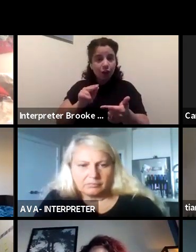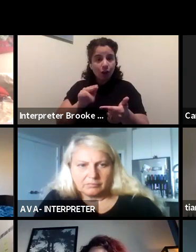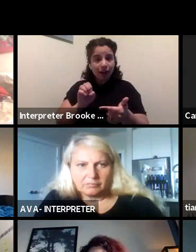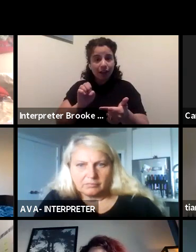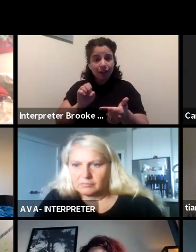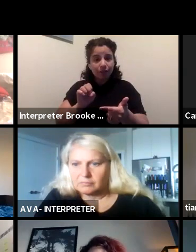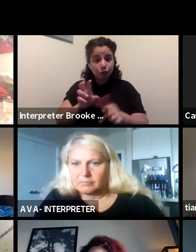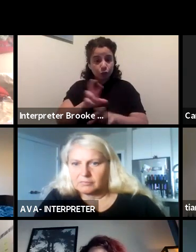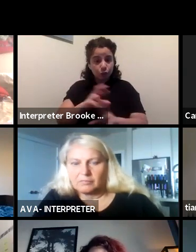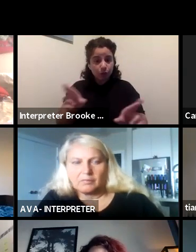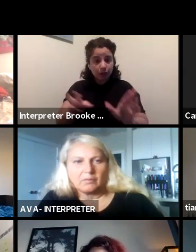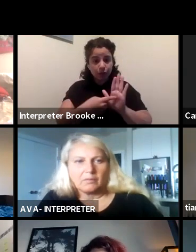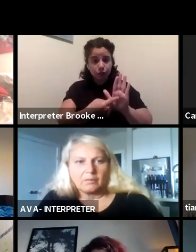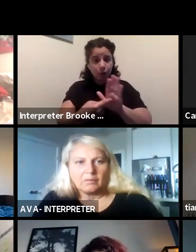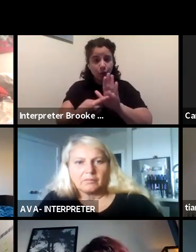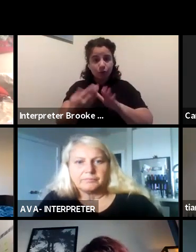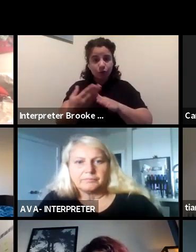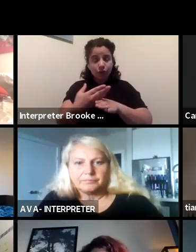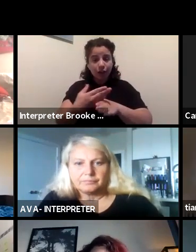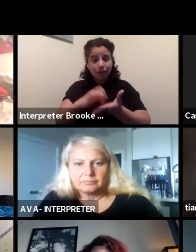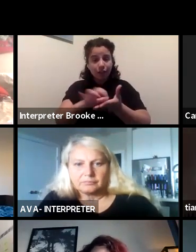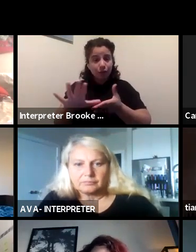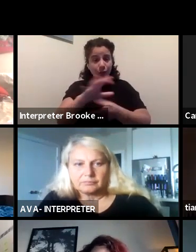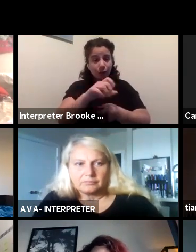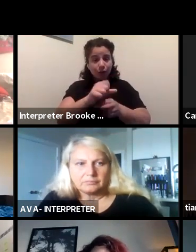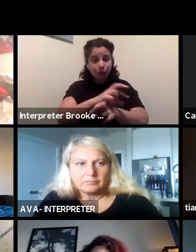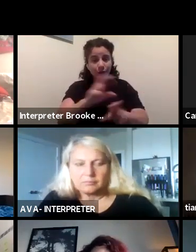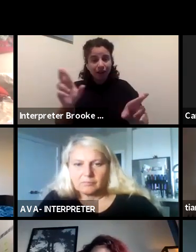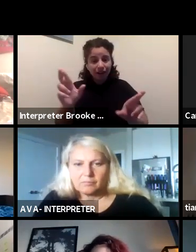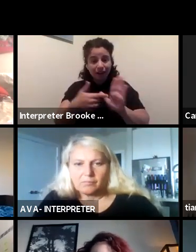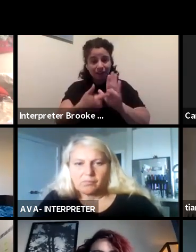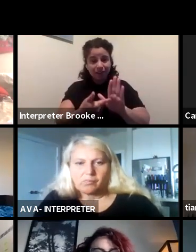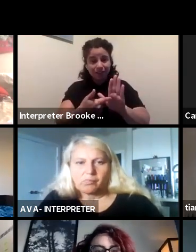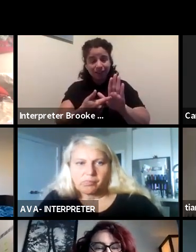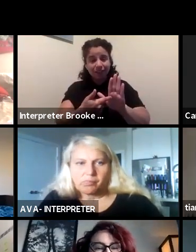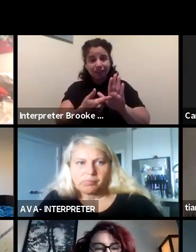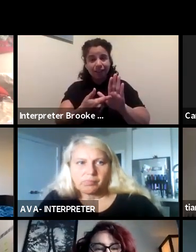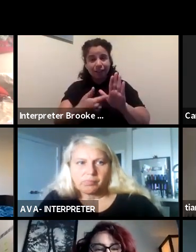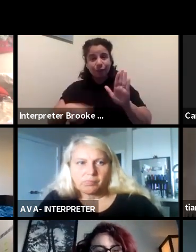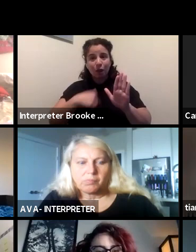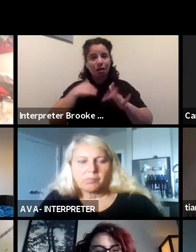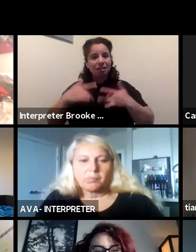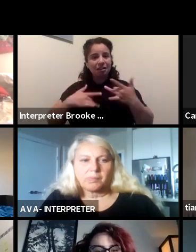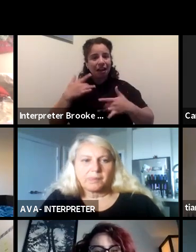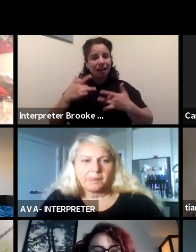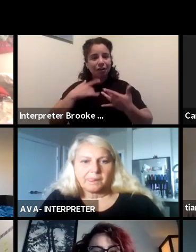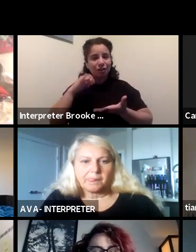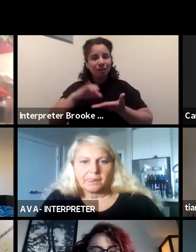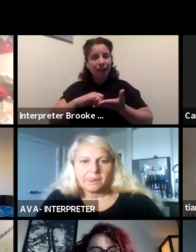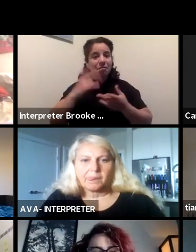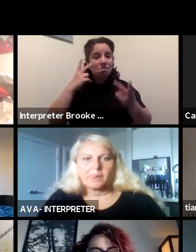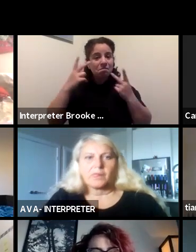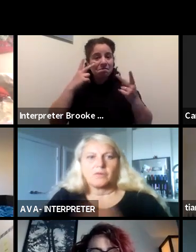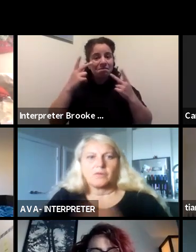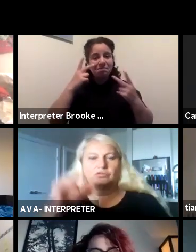are you ready to share your work with us in this moment? We are excited to experience it. All